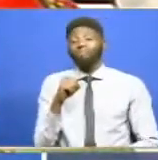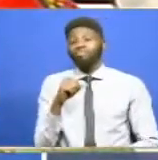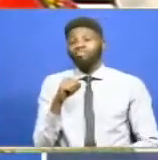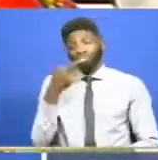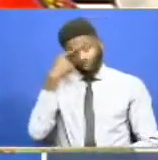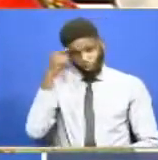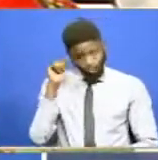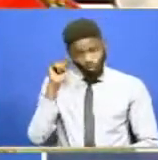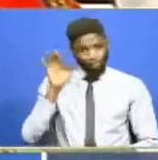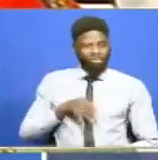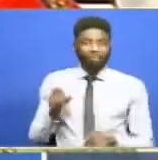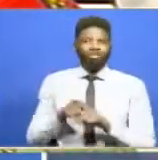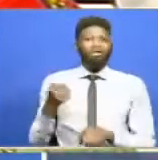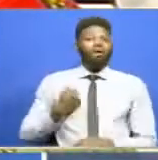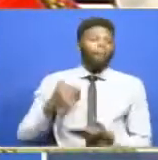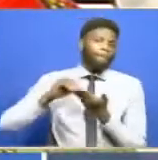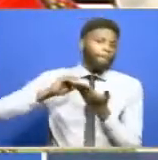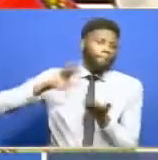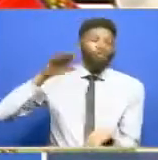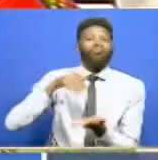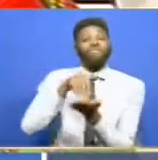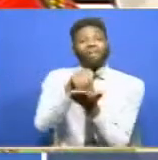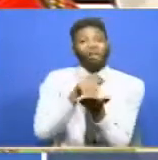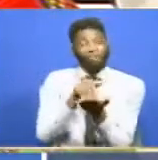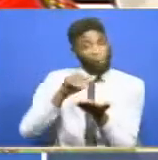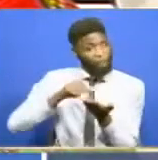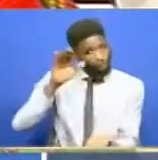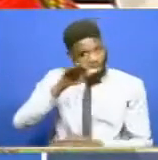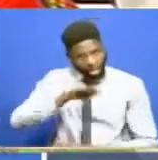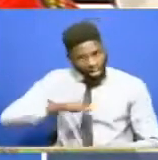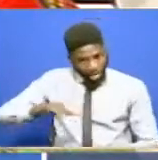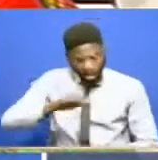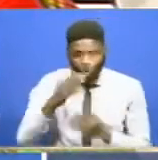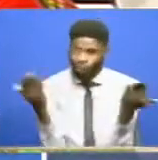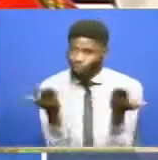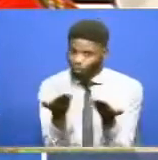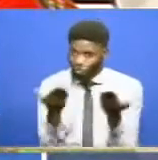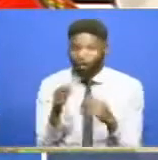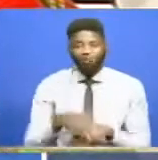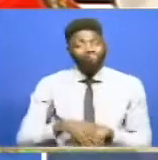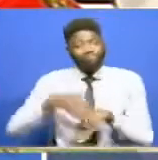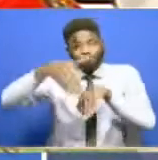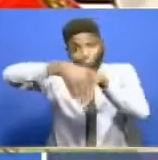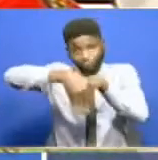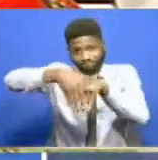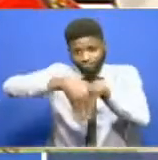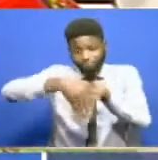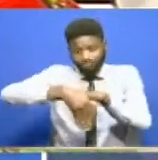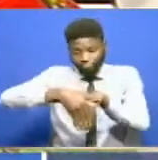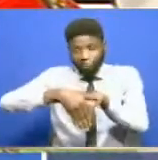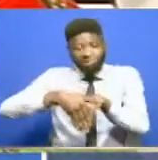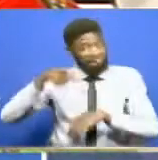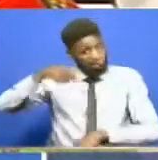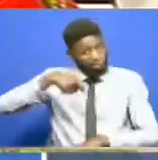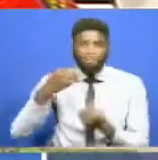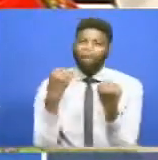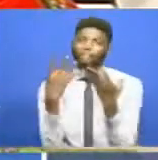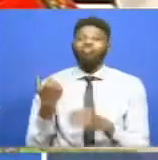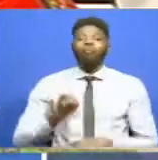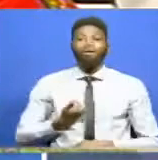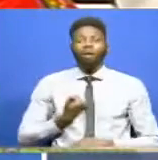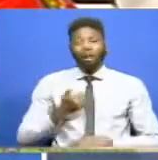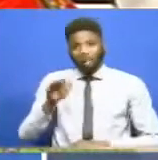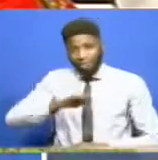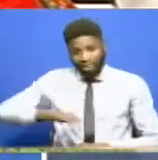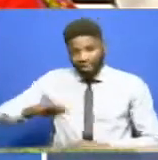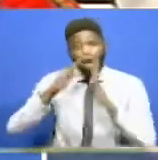are more vulnerable, more so when it comes to issues of sanitary towels. So many girls in the informal